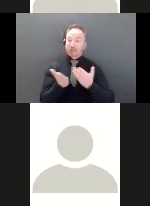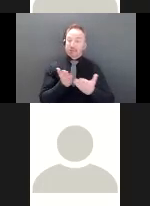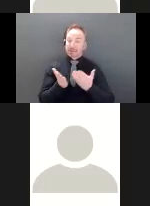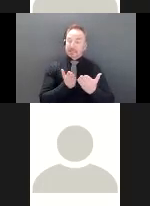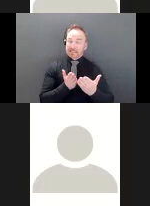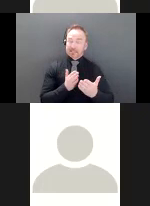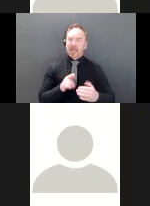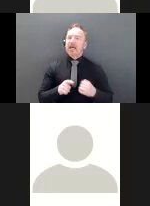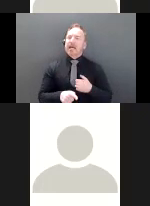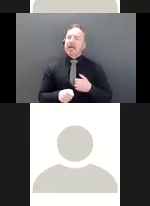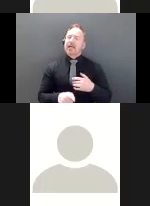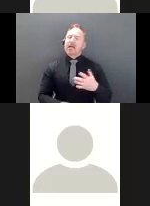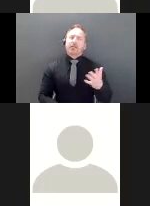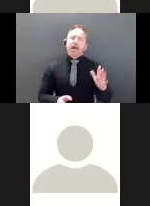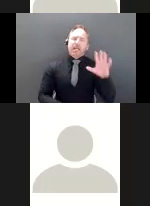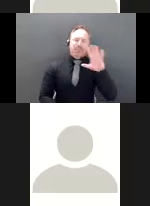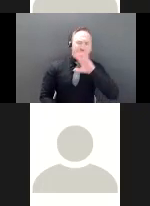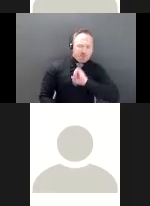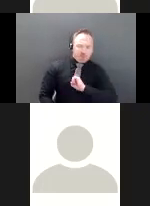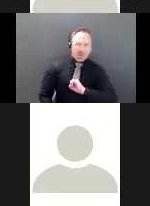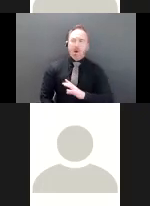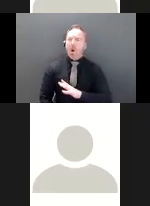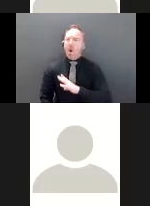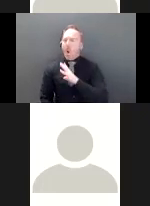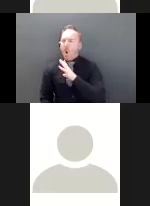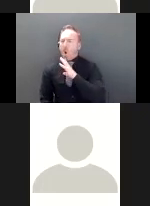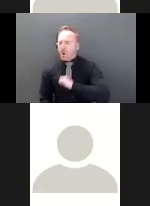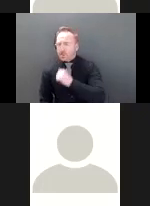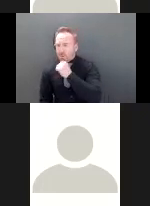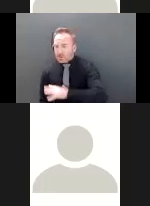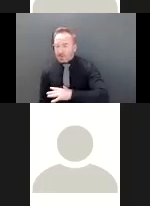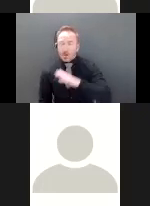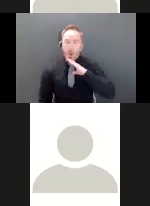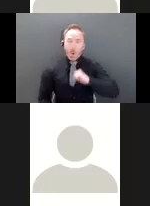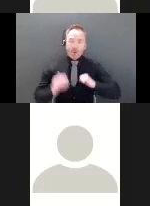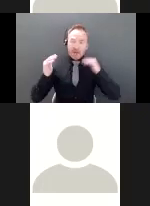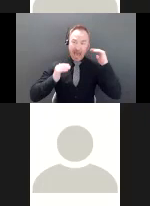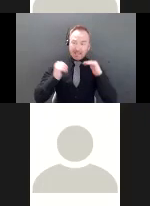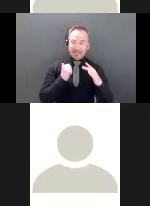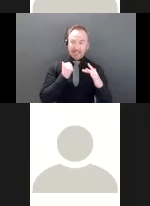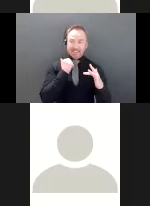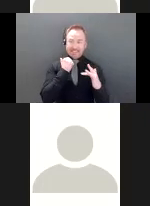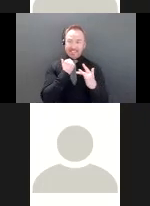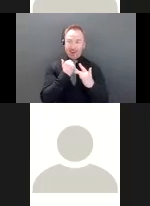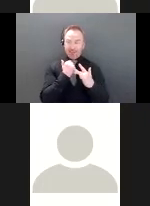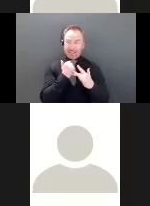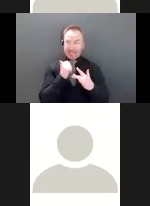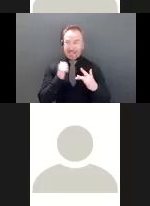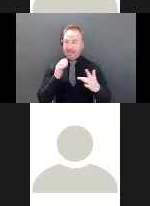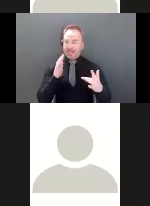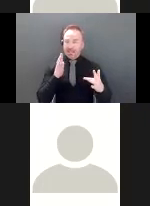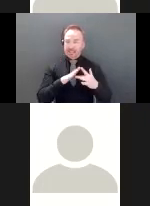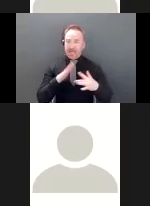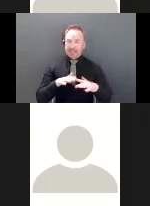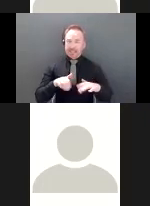older adults can't or won't access technology-based services. It really depends on the person. So we